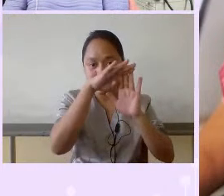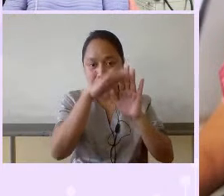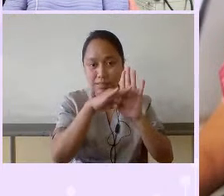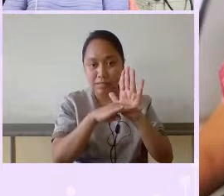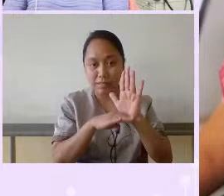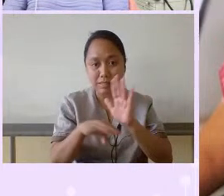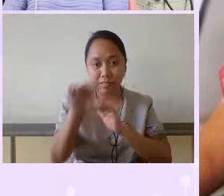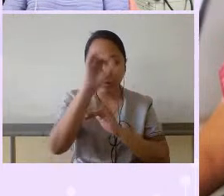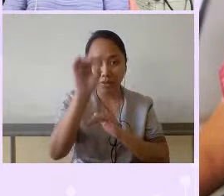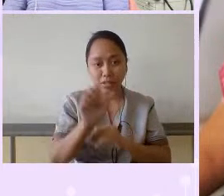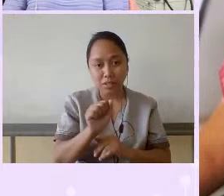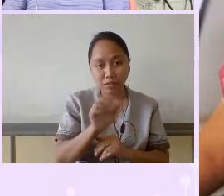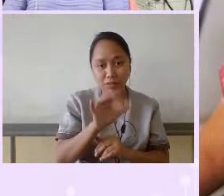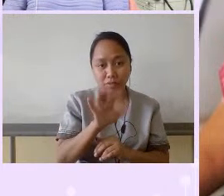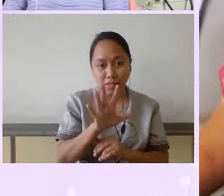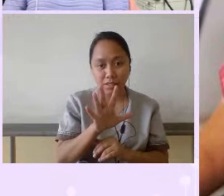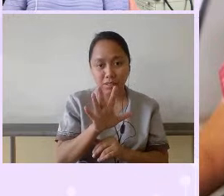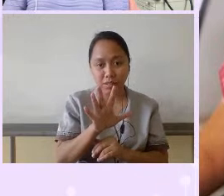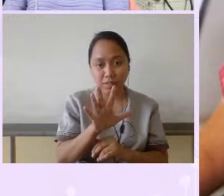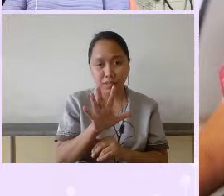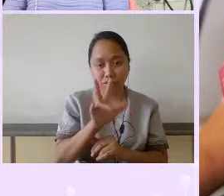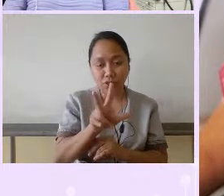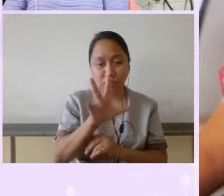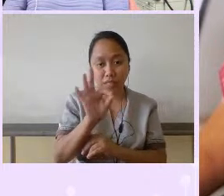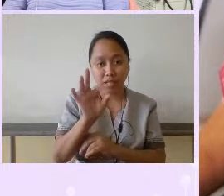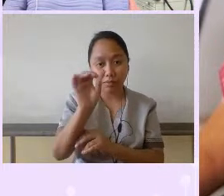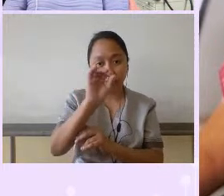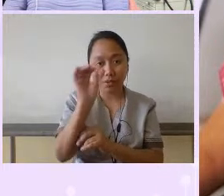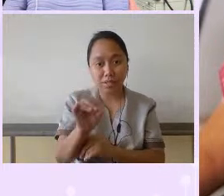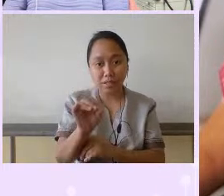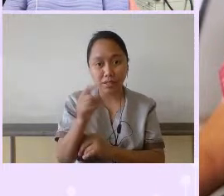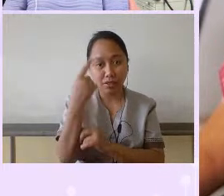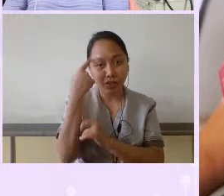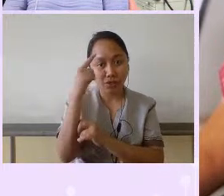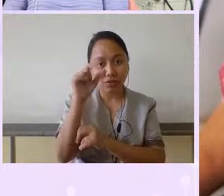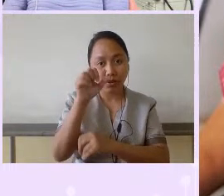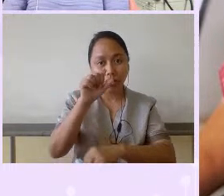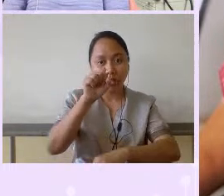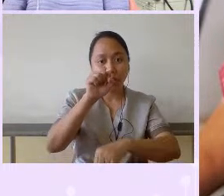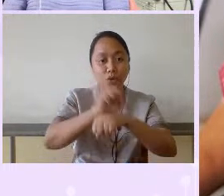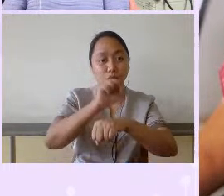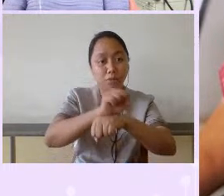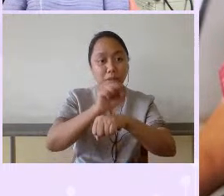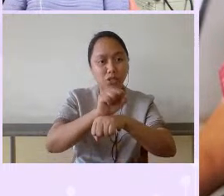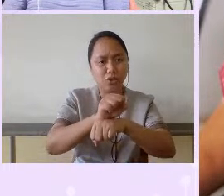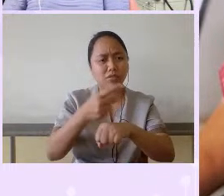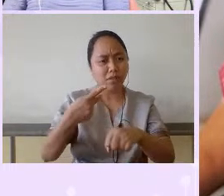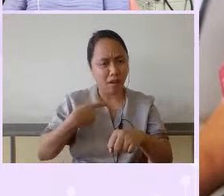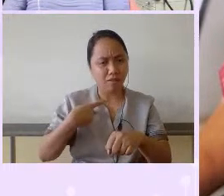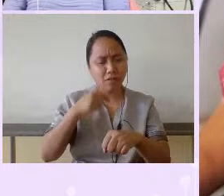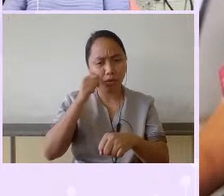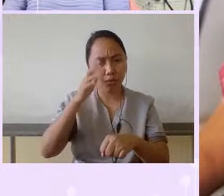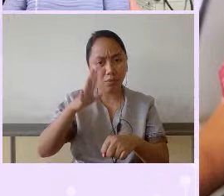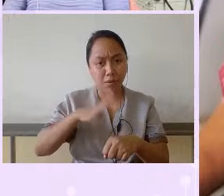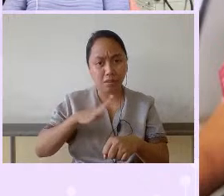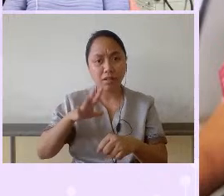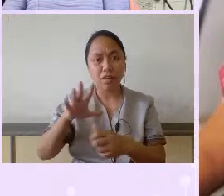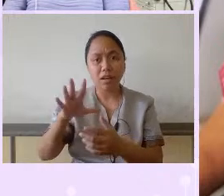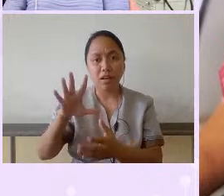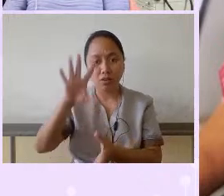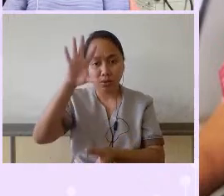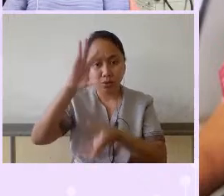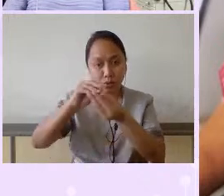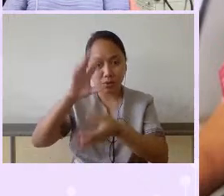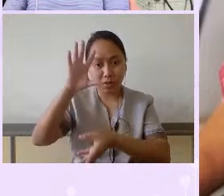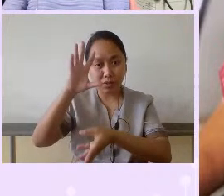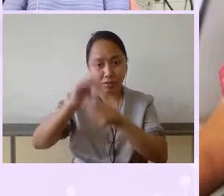15.199 million out of 39.378 million employed. Even with low number of women employed